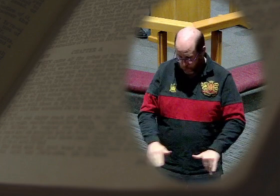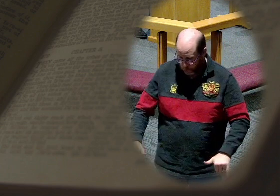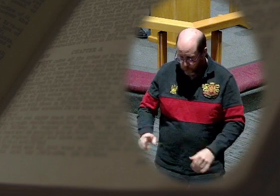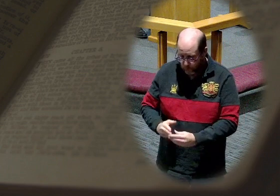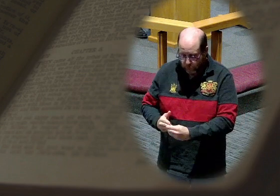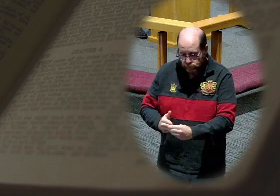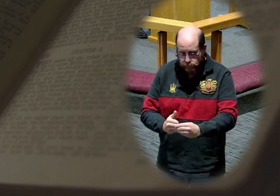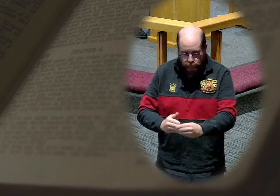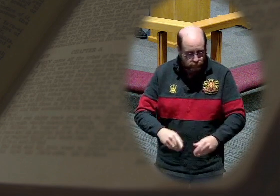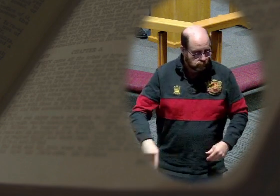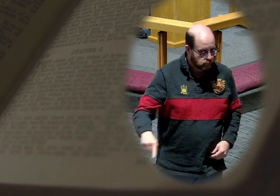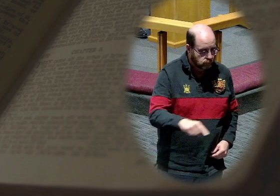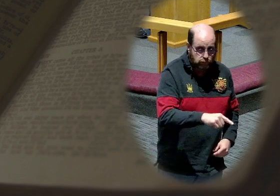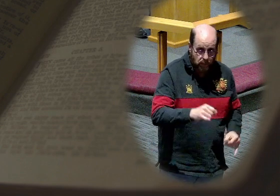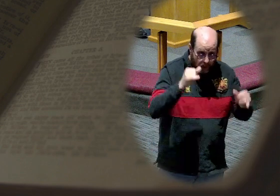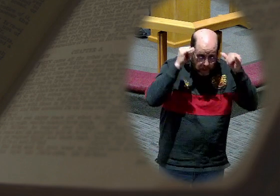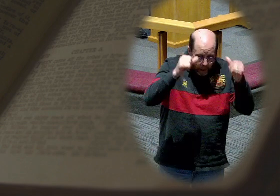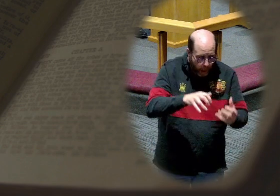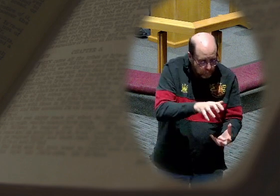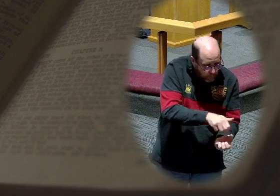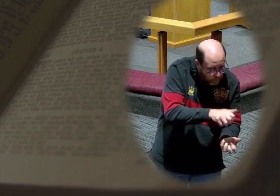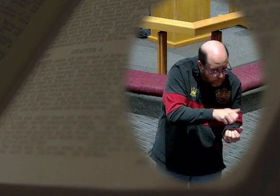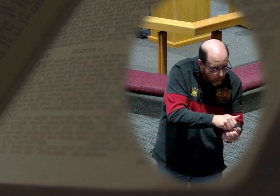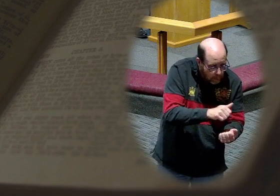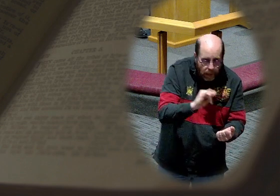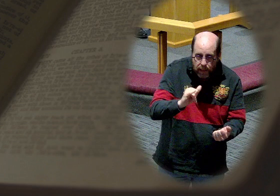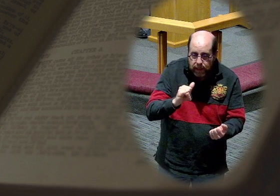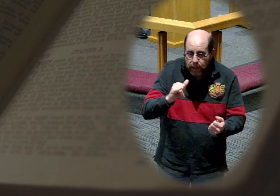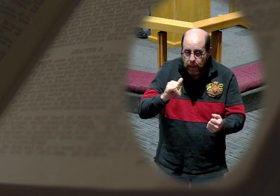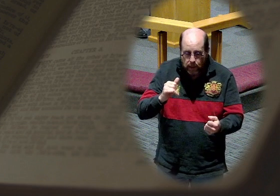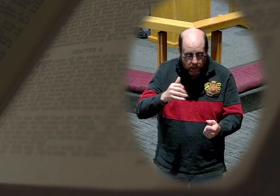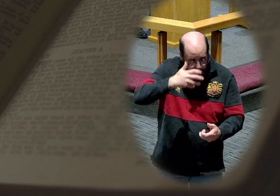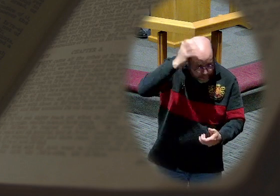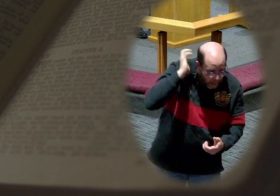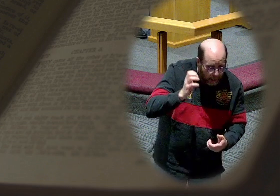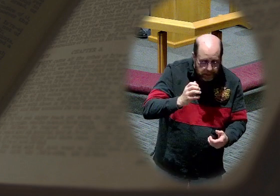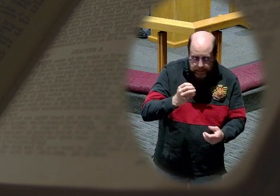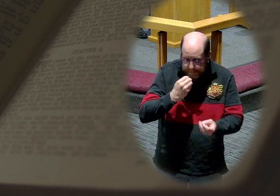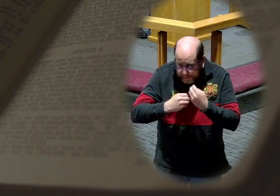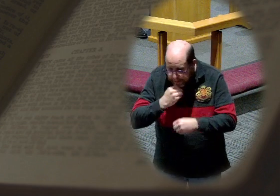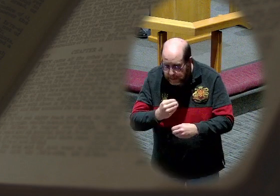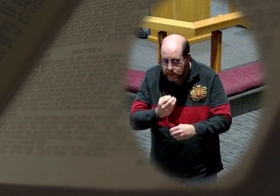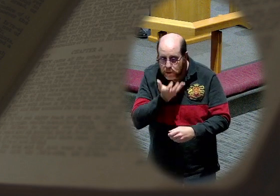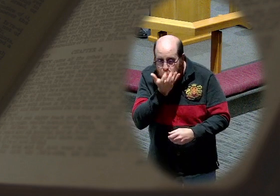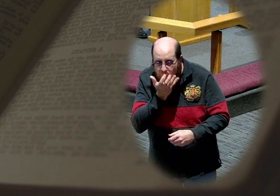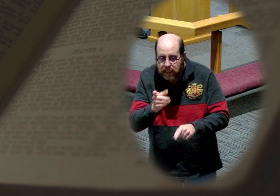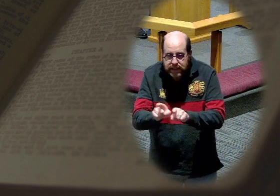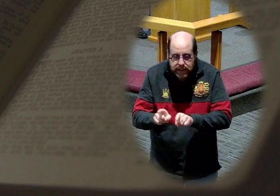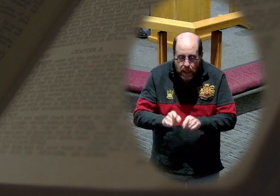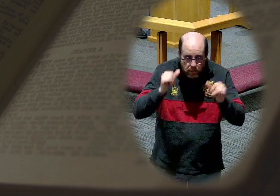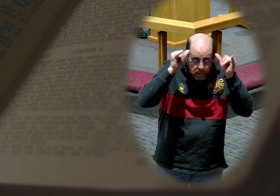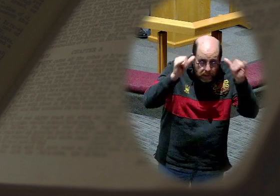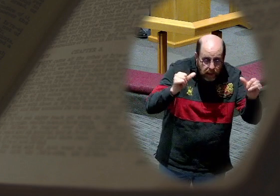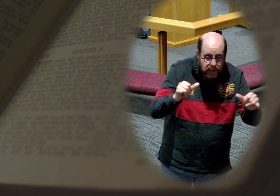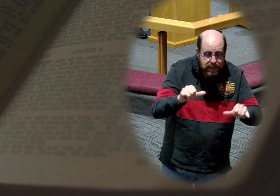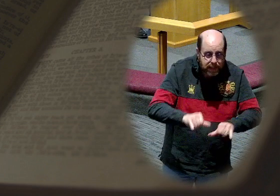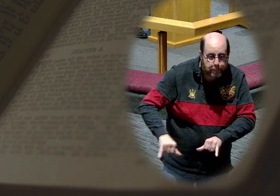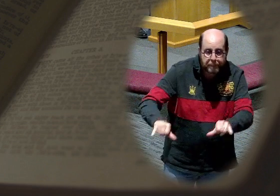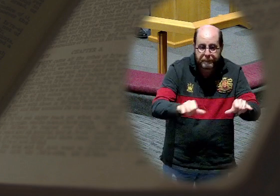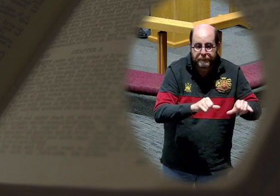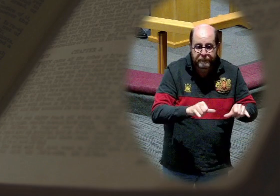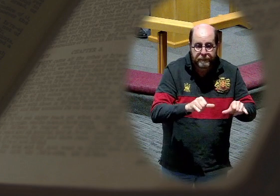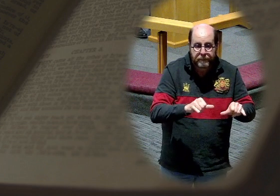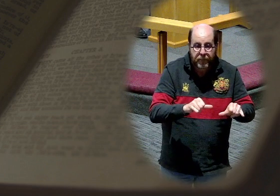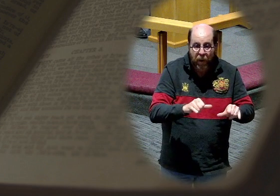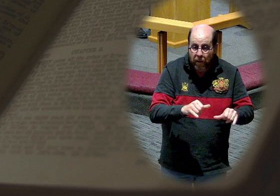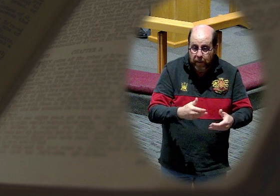cow and the bear shall graze, their young shall lie down together, and the lion shall eat straw like the ox. The